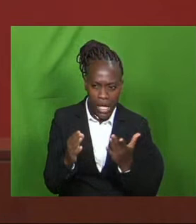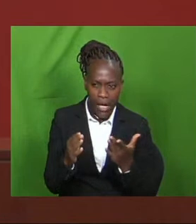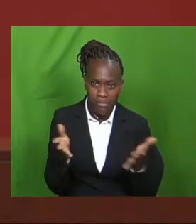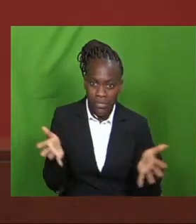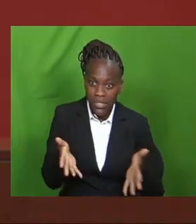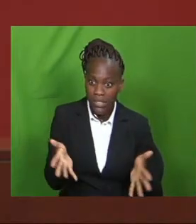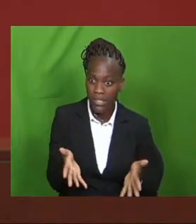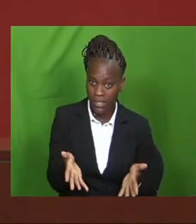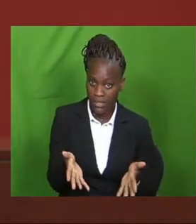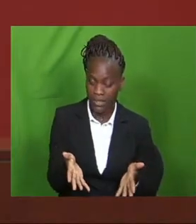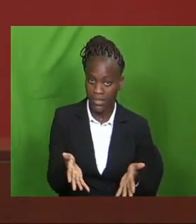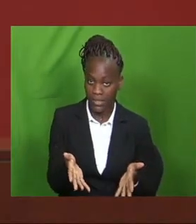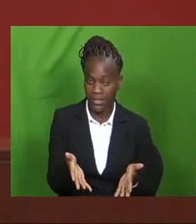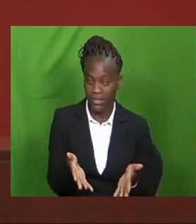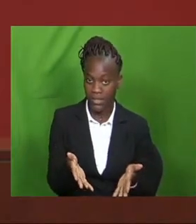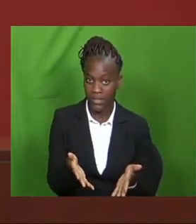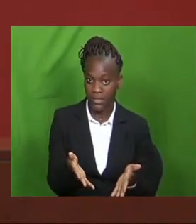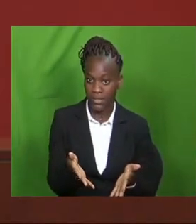house.